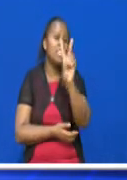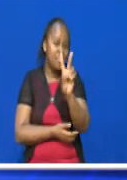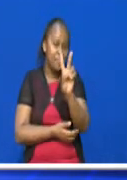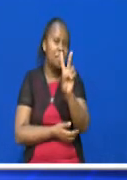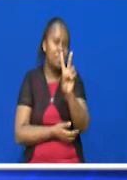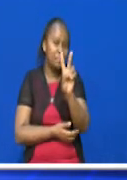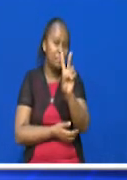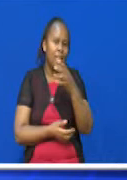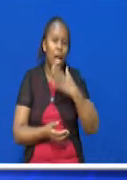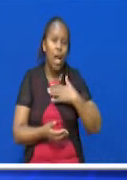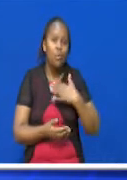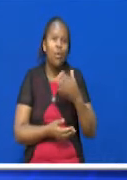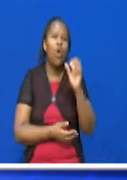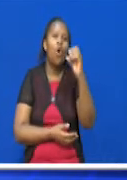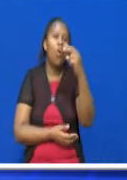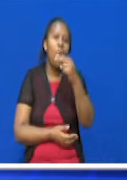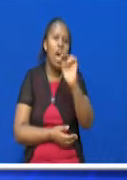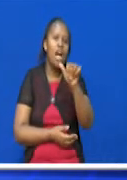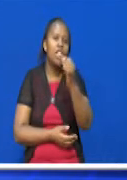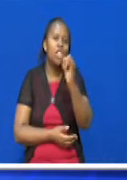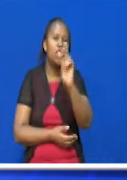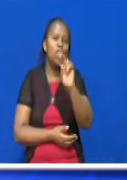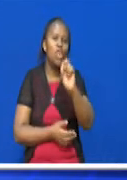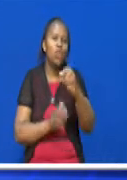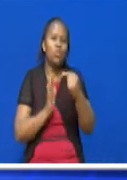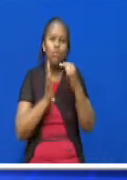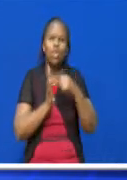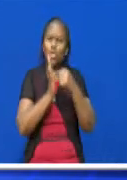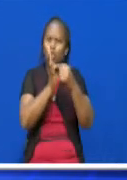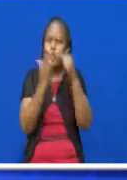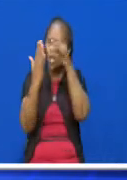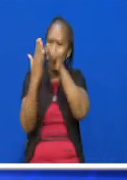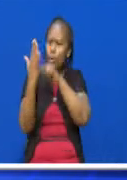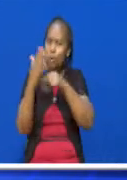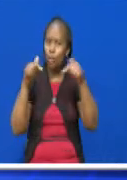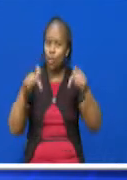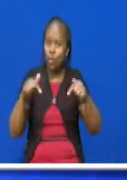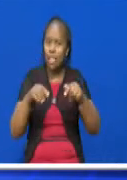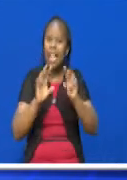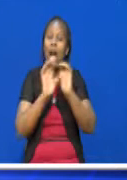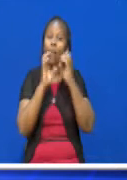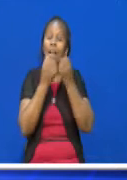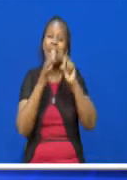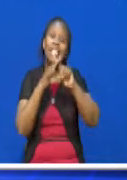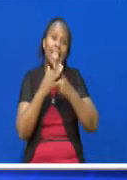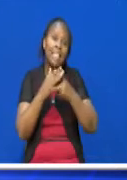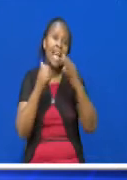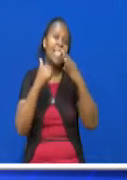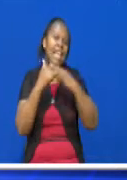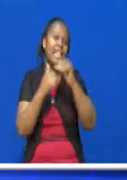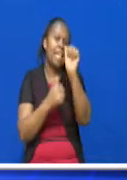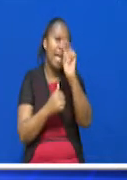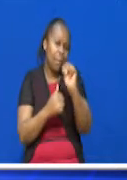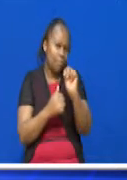Edu Channel. I am your host, Wanjiro Njuguna, taking you through today's program lineup, and our classes begin at 8 a.m.